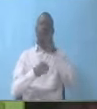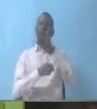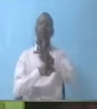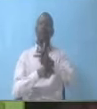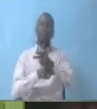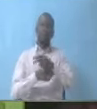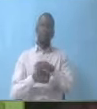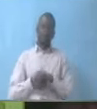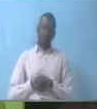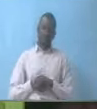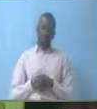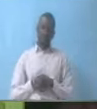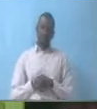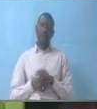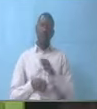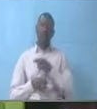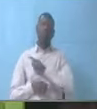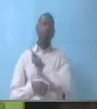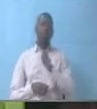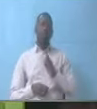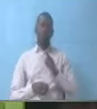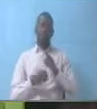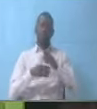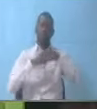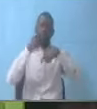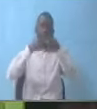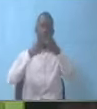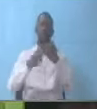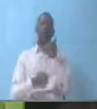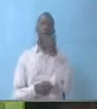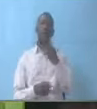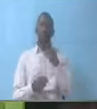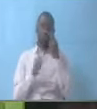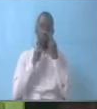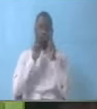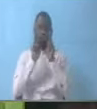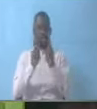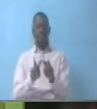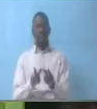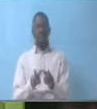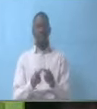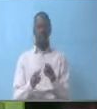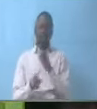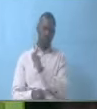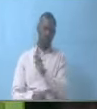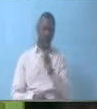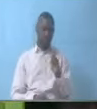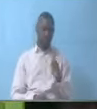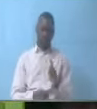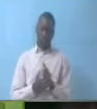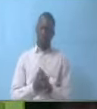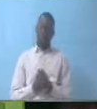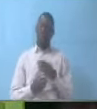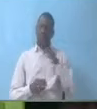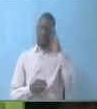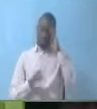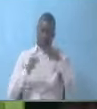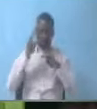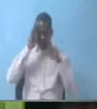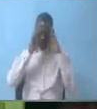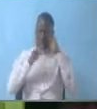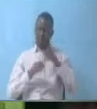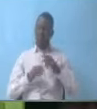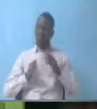world. We continue to ask that you look kindly upon each and every one of us. Forgive our